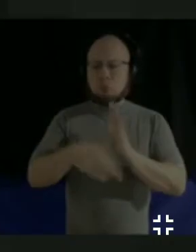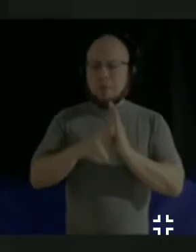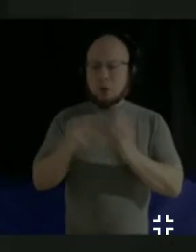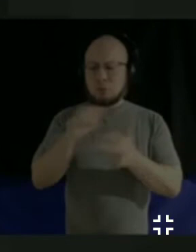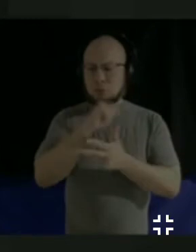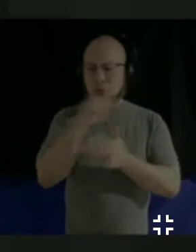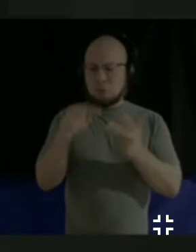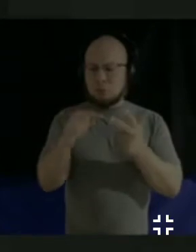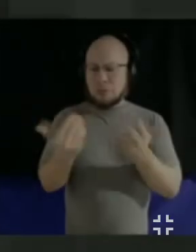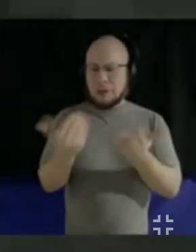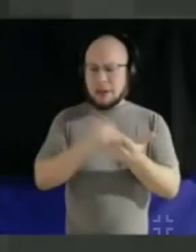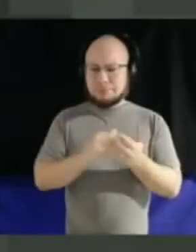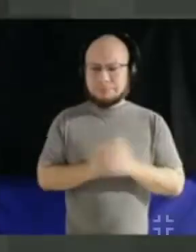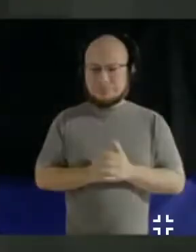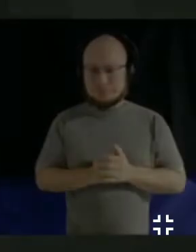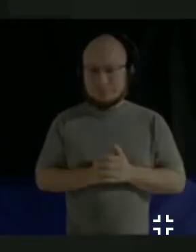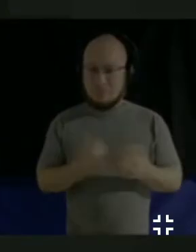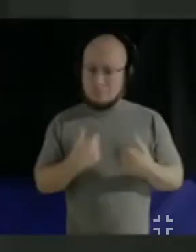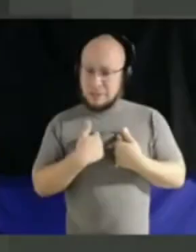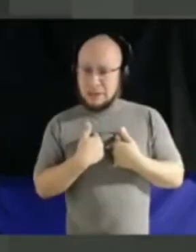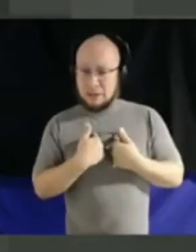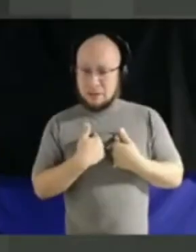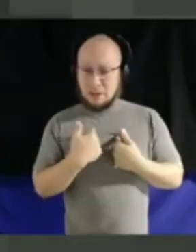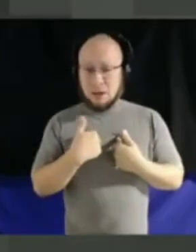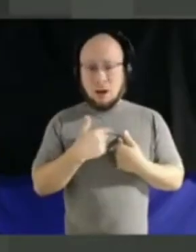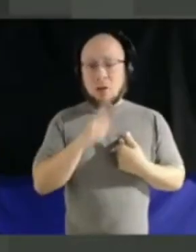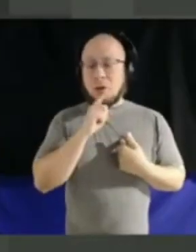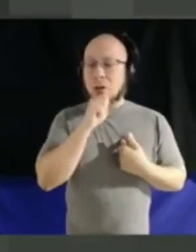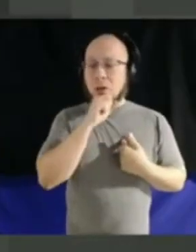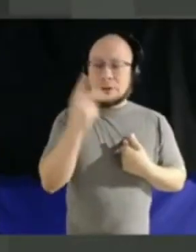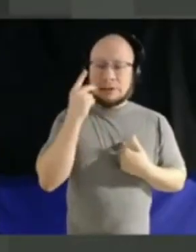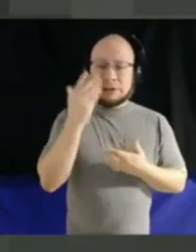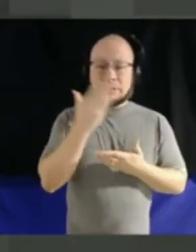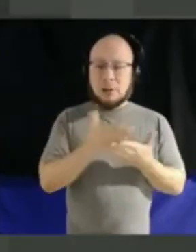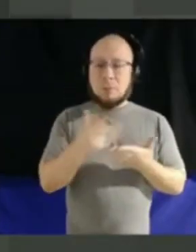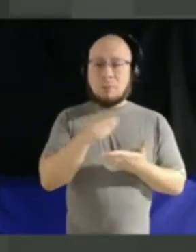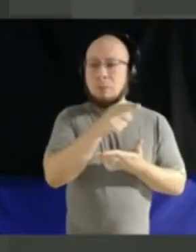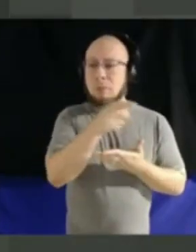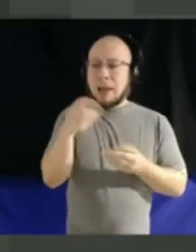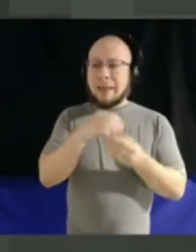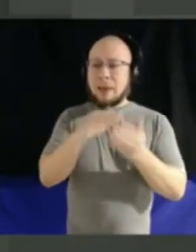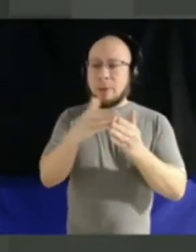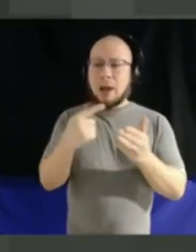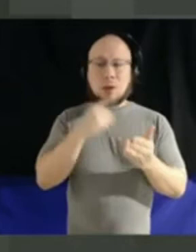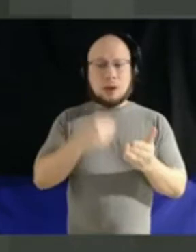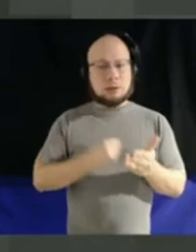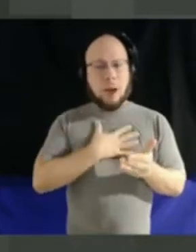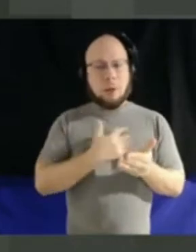I was inspired by some of the amazing handcrafted things I've seen made by our community over the years.